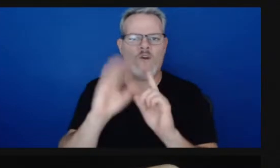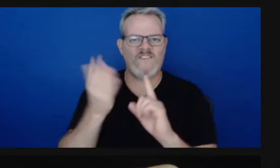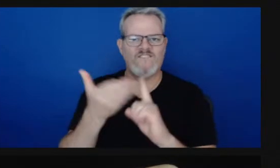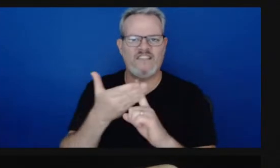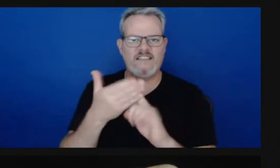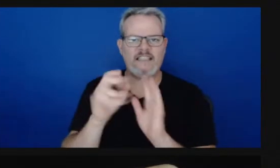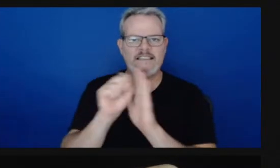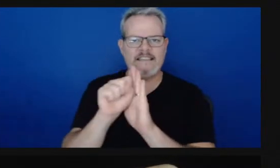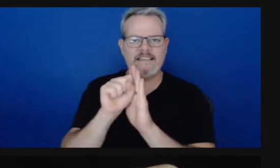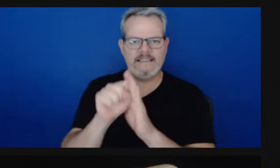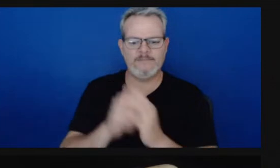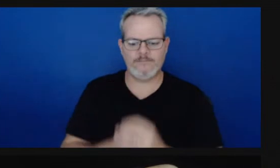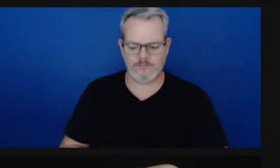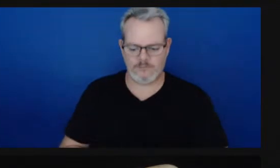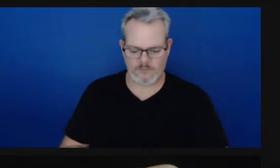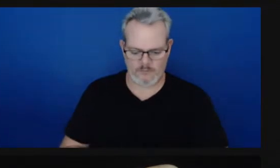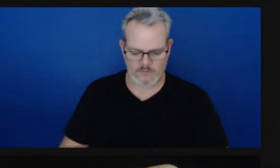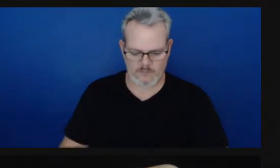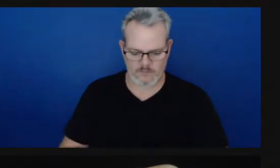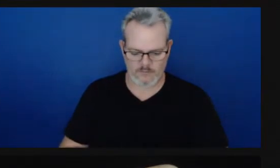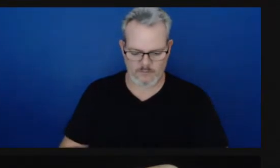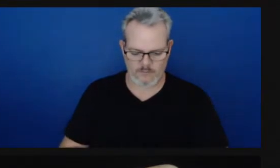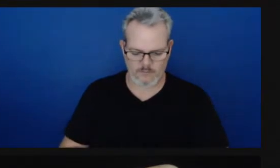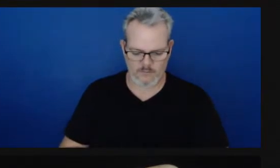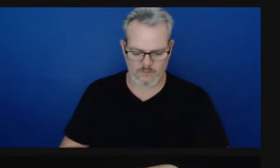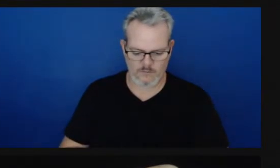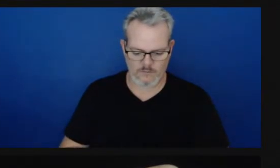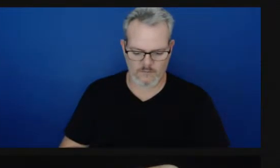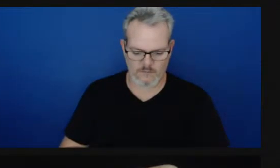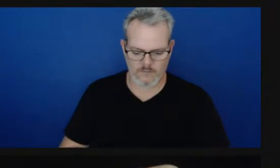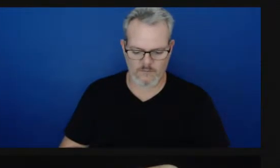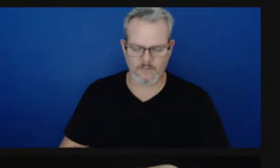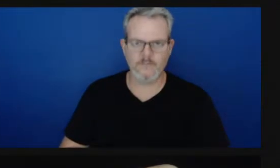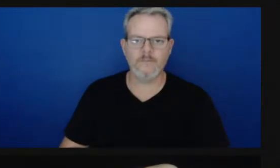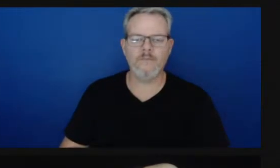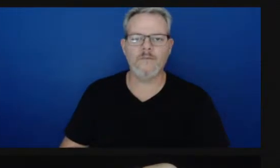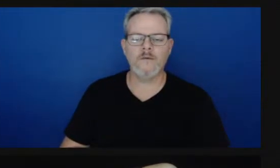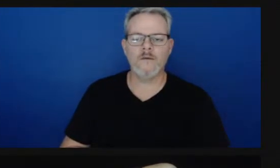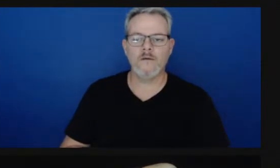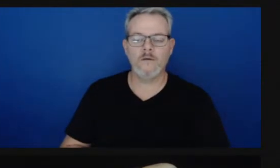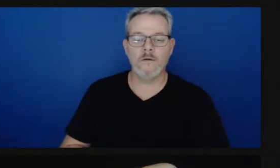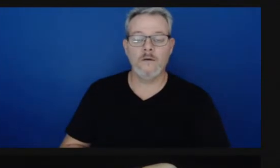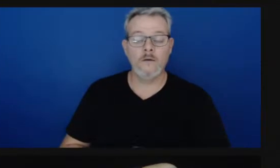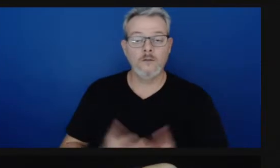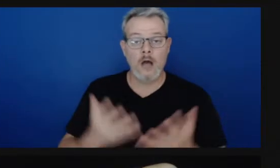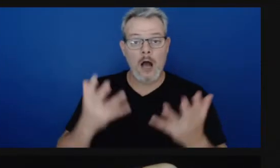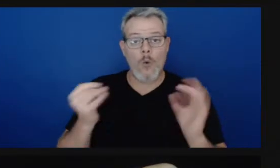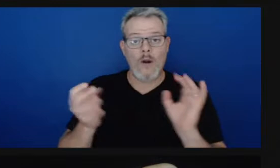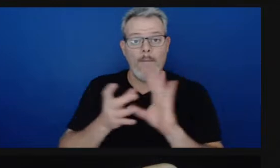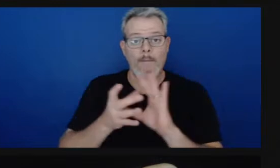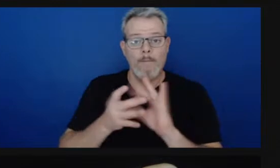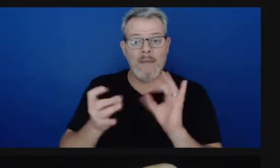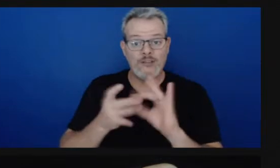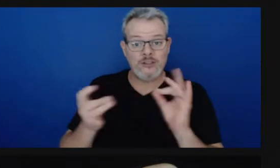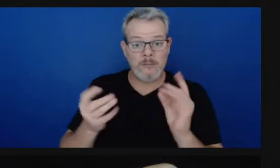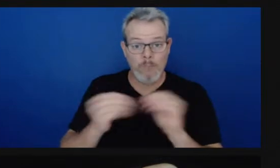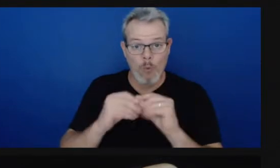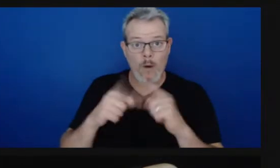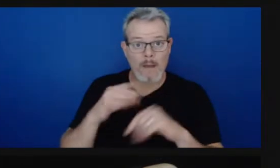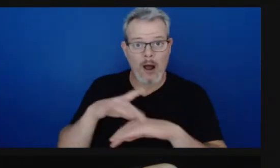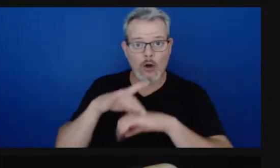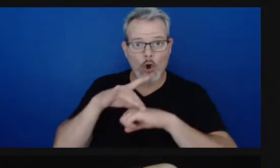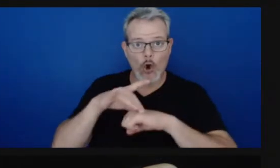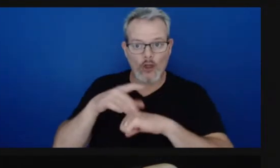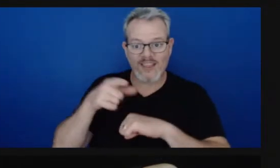So that's a lot of the details of that, right? So I wanted to mention one other thing while we're on Google Earth. Here's our